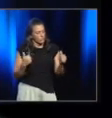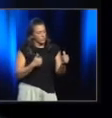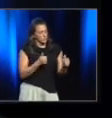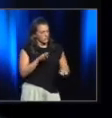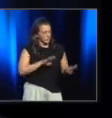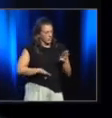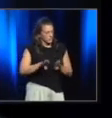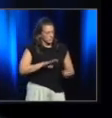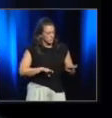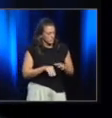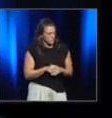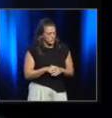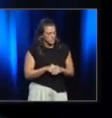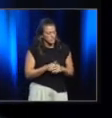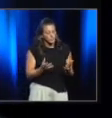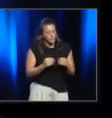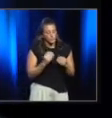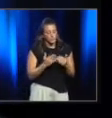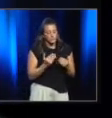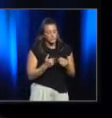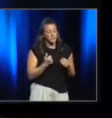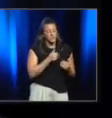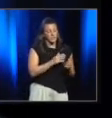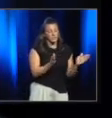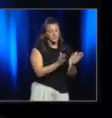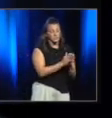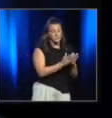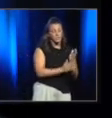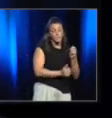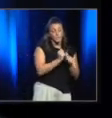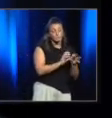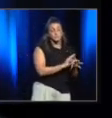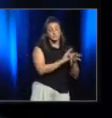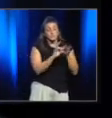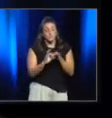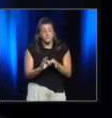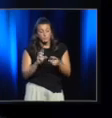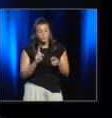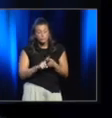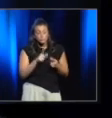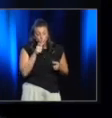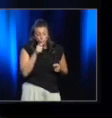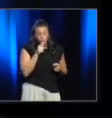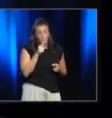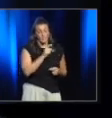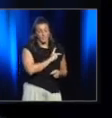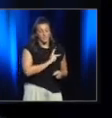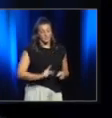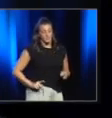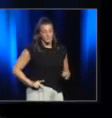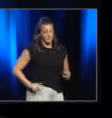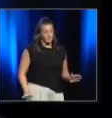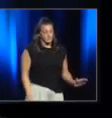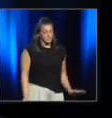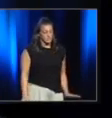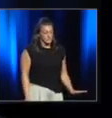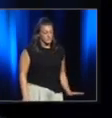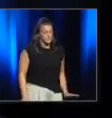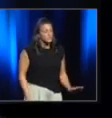And just to make it easy for you, they are most similar to king penguins. Now, king penguins, we know, are another